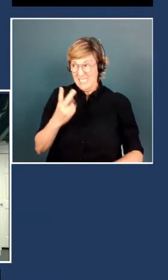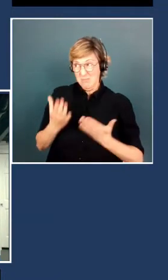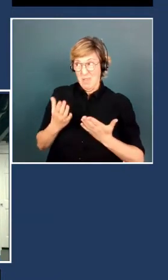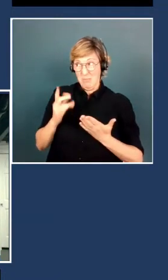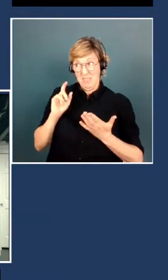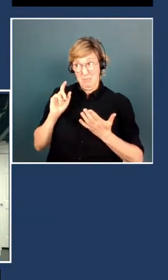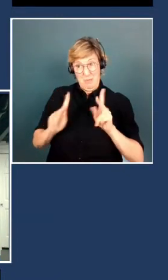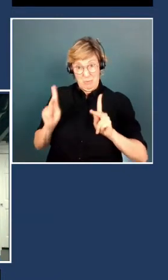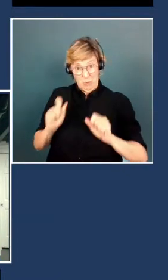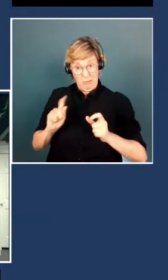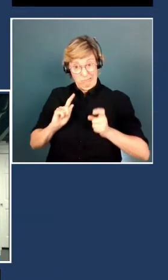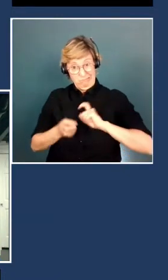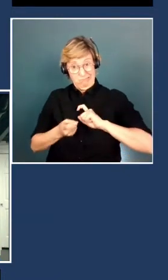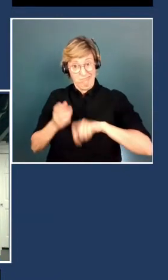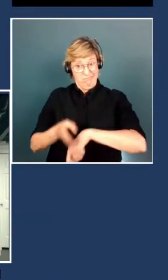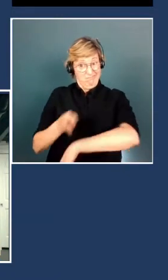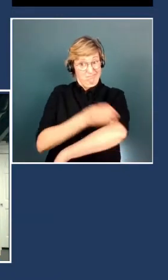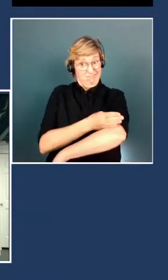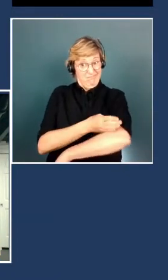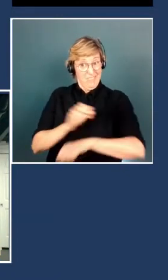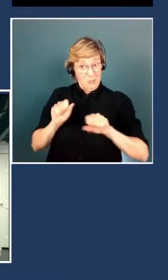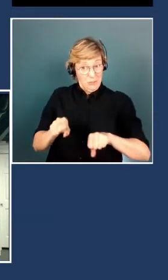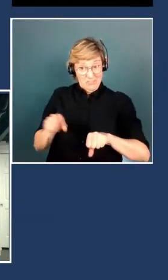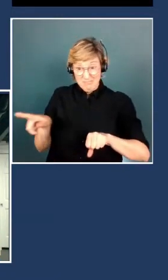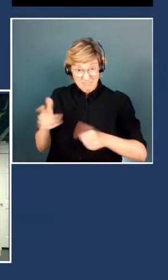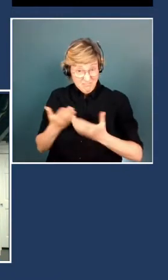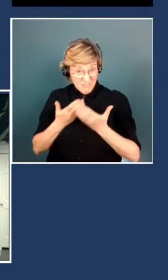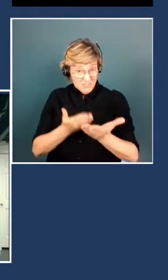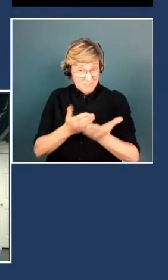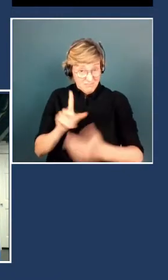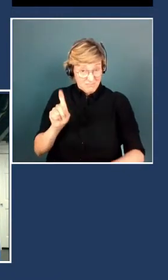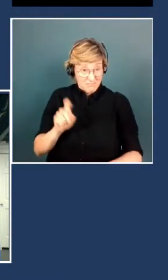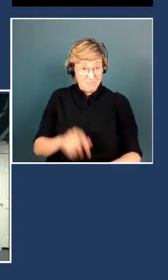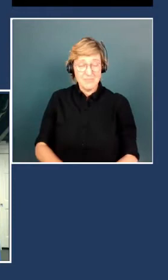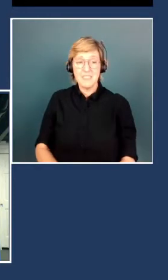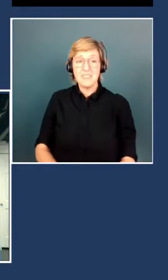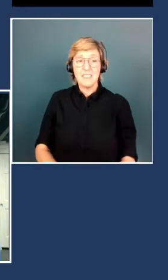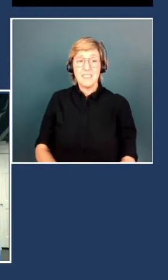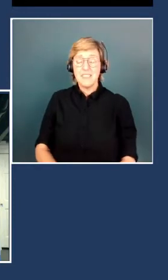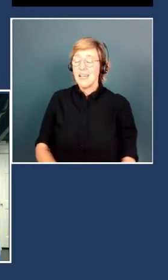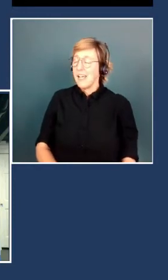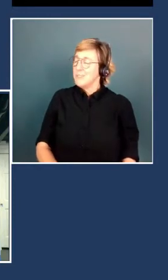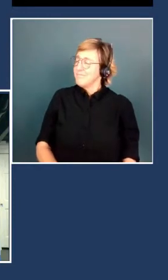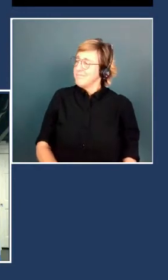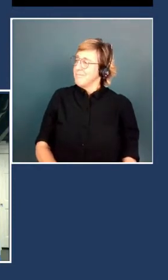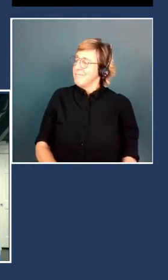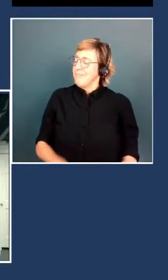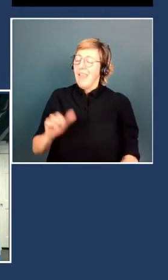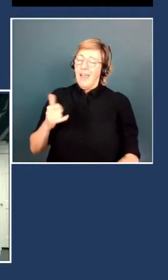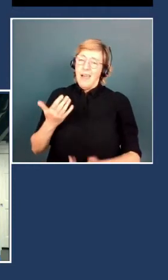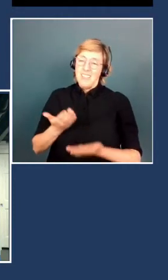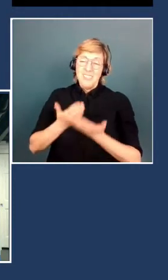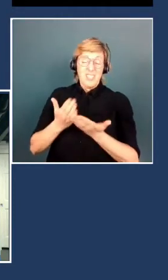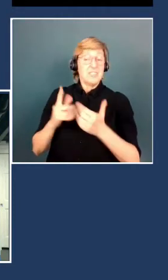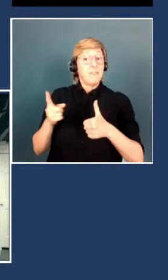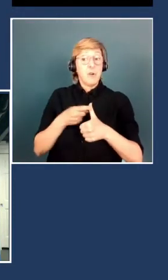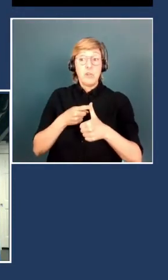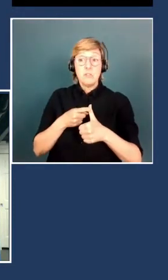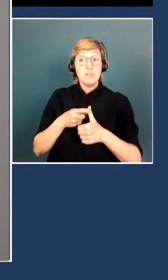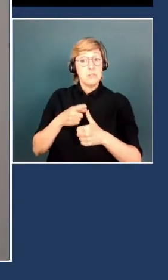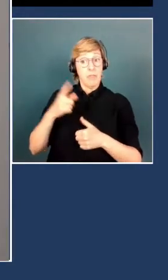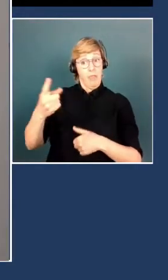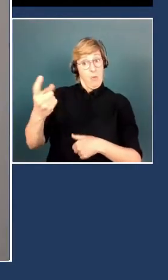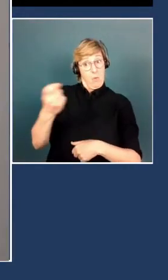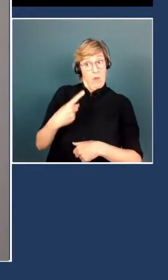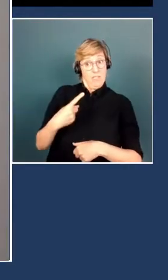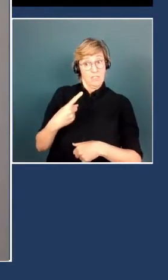Yeah, I'll chime in to start. I think the first one that I see often is not taking the time to process the question. So it's okay